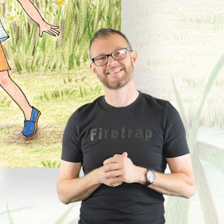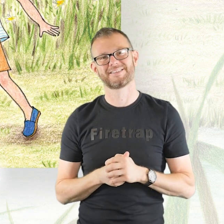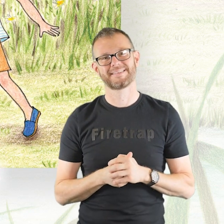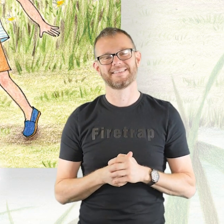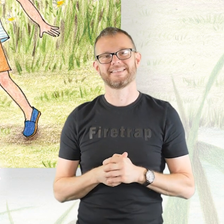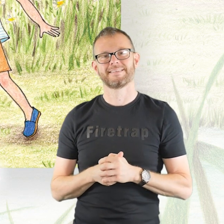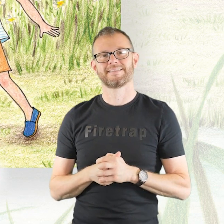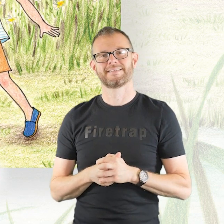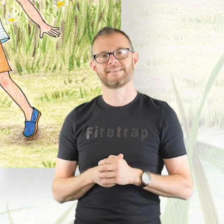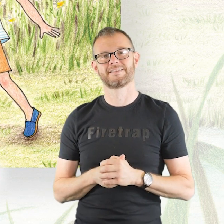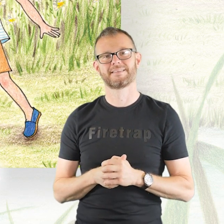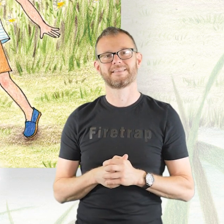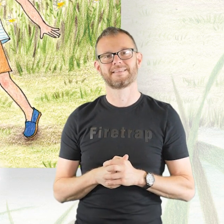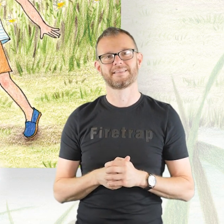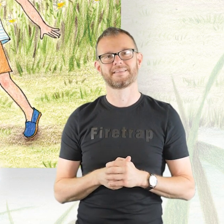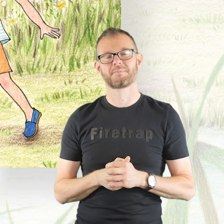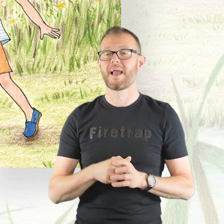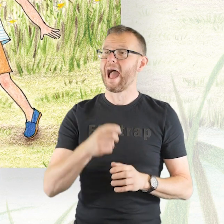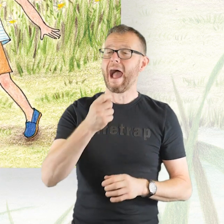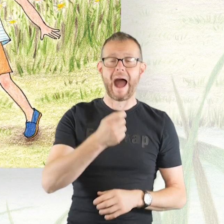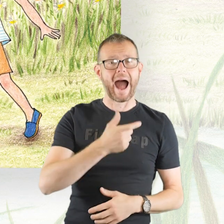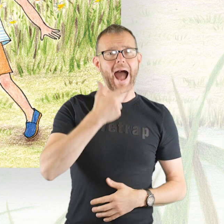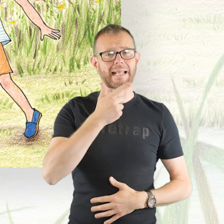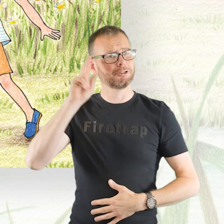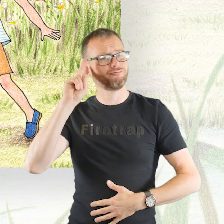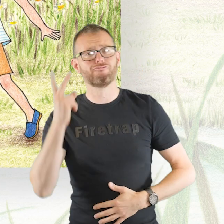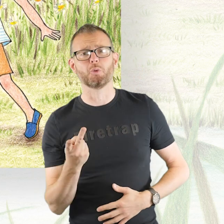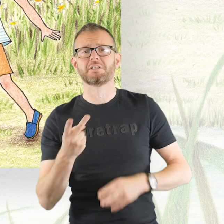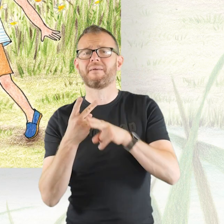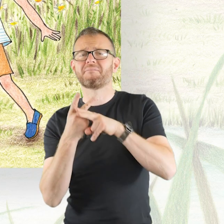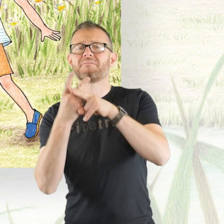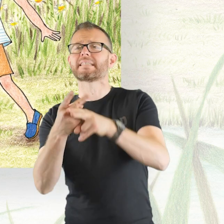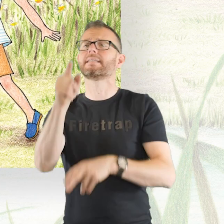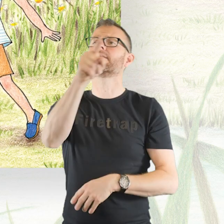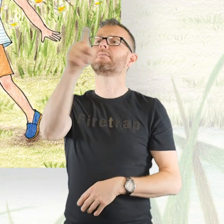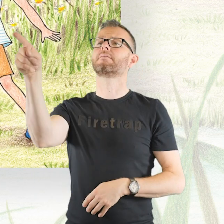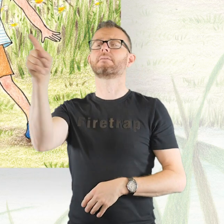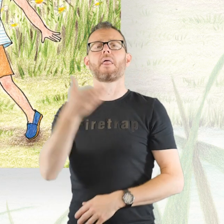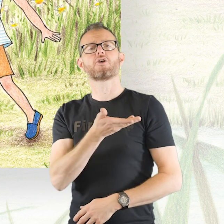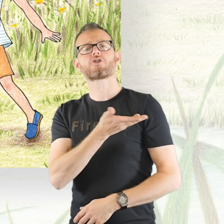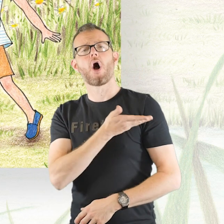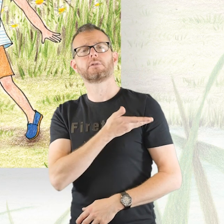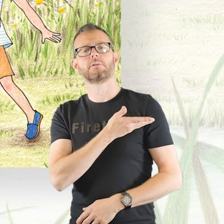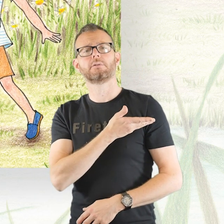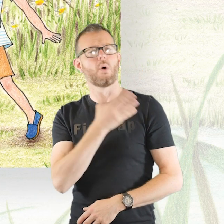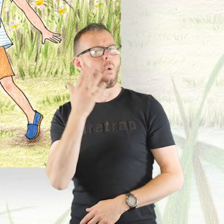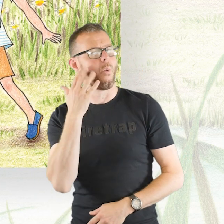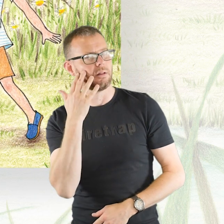The place for plants. Alex and Rosie visited the gardens in June.